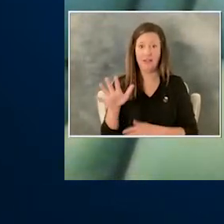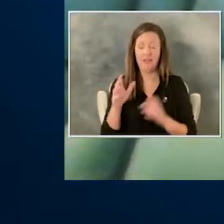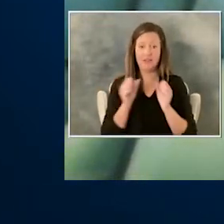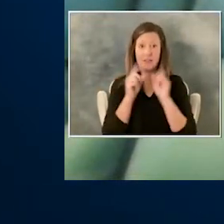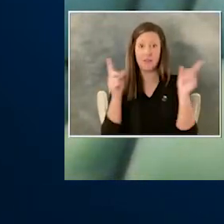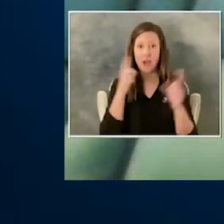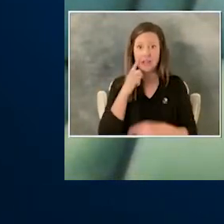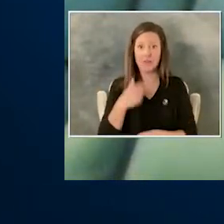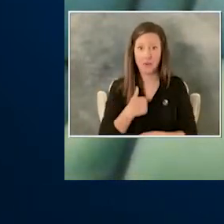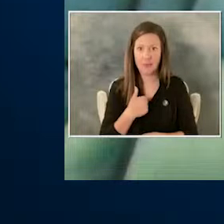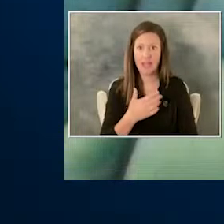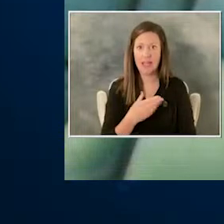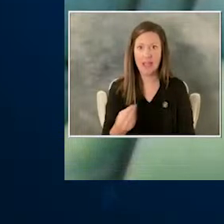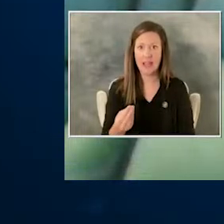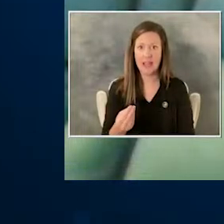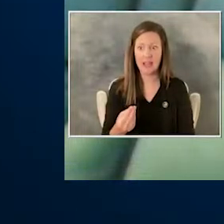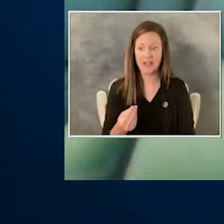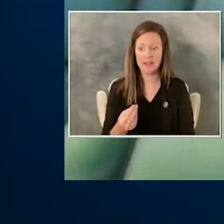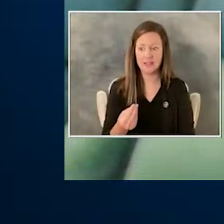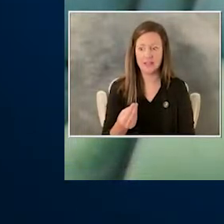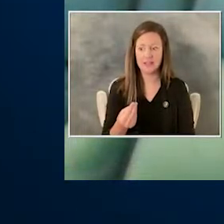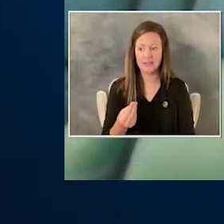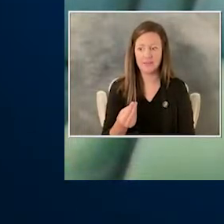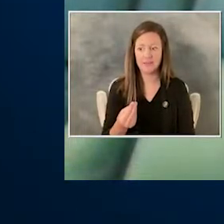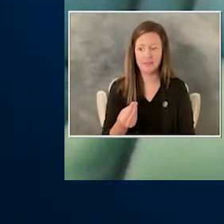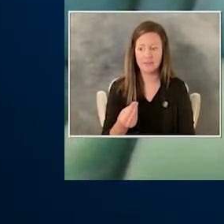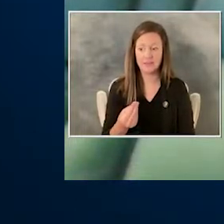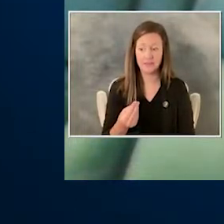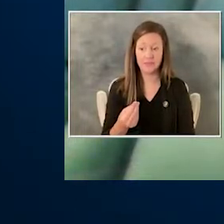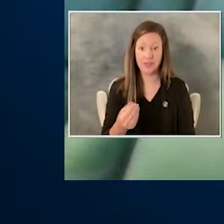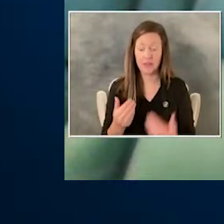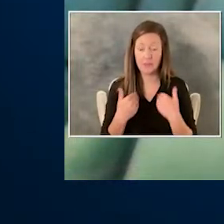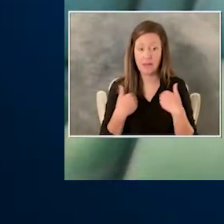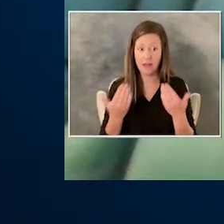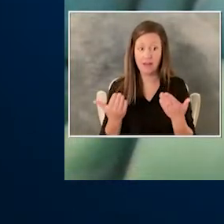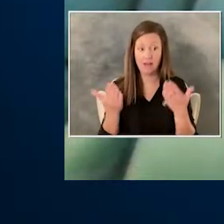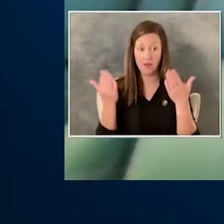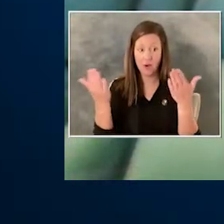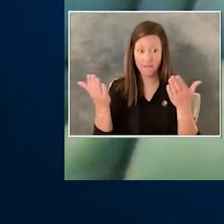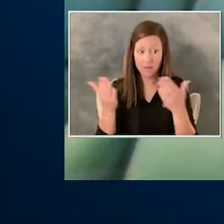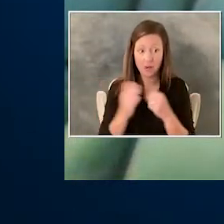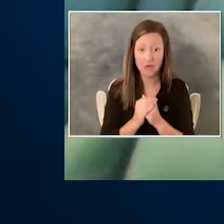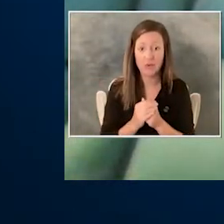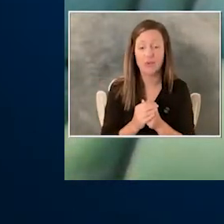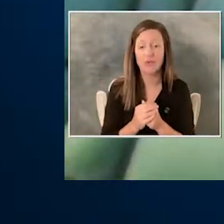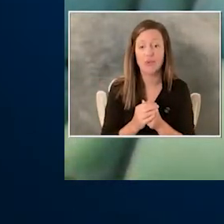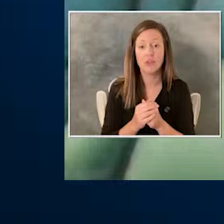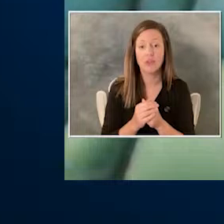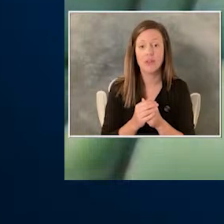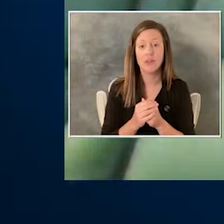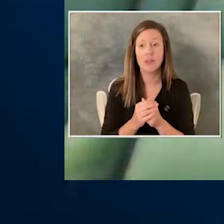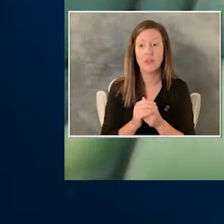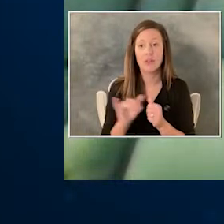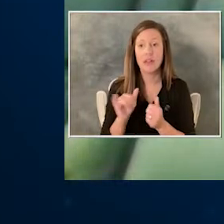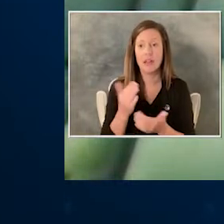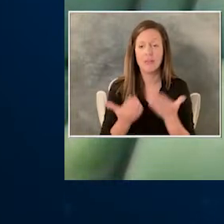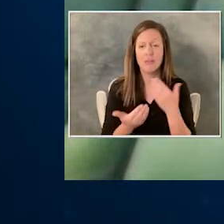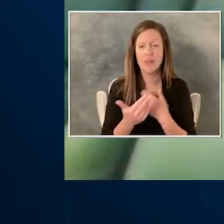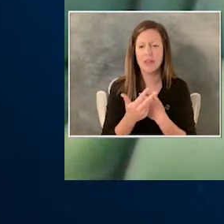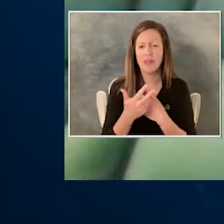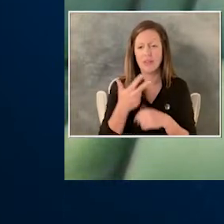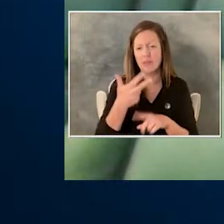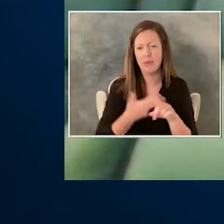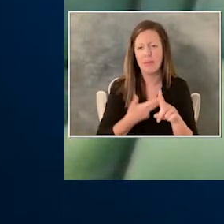surprise. And I got an offer, it seems like maybe 3 to 4